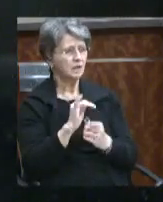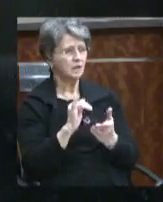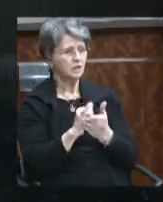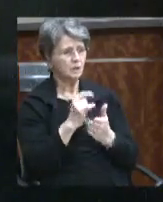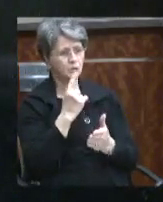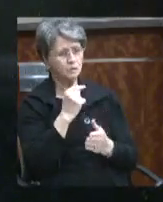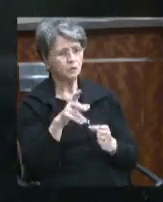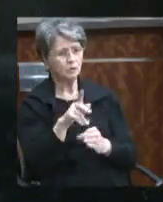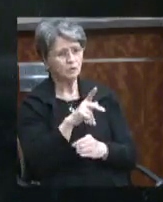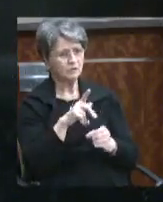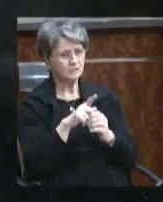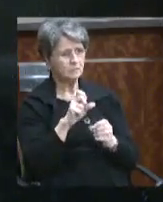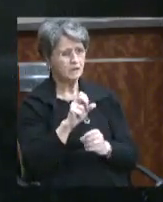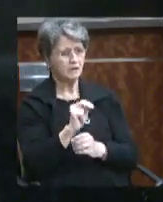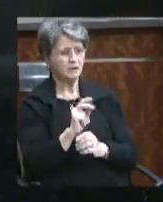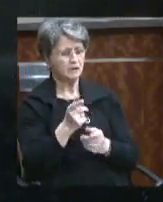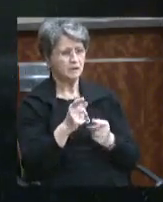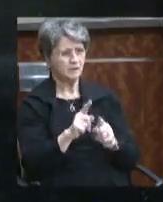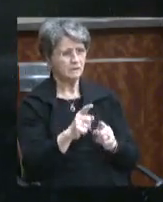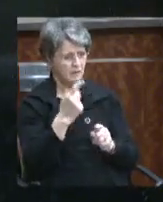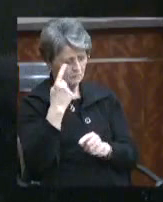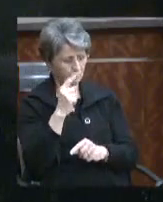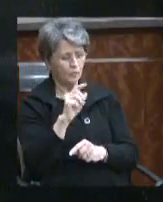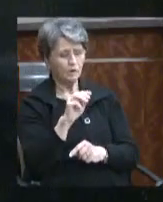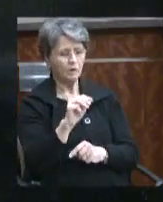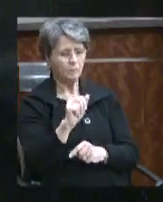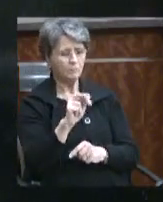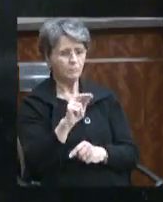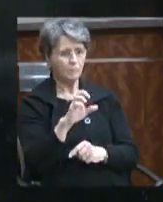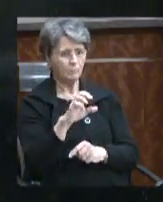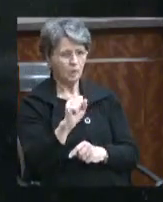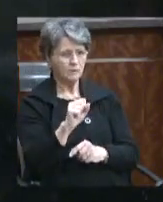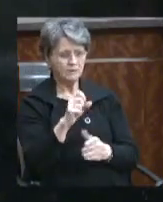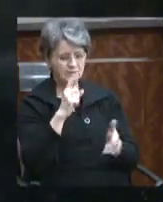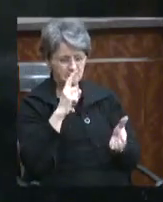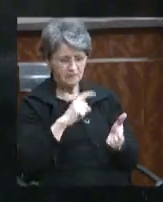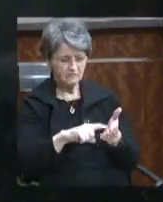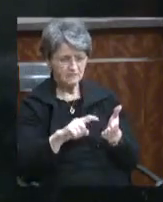participated in the event for Marcus. The investigation